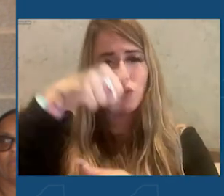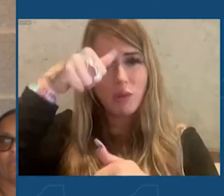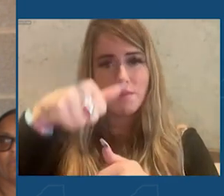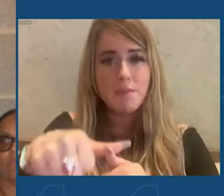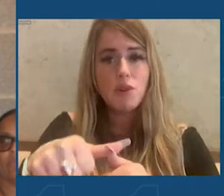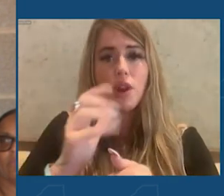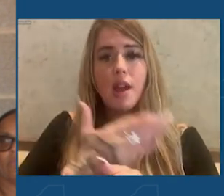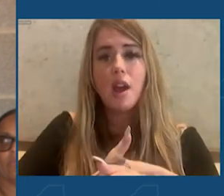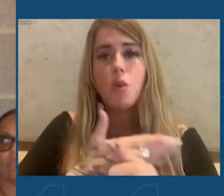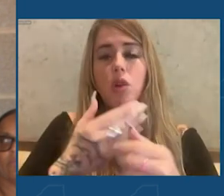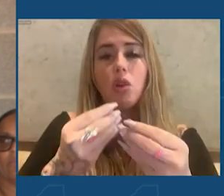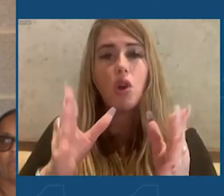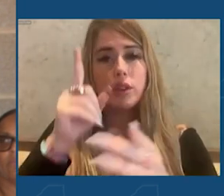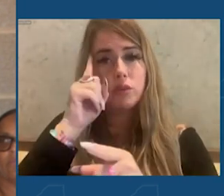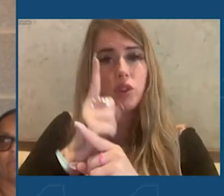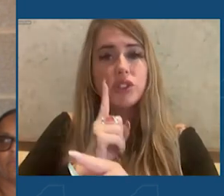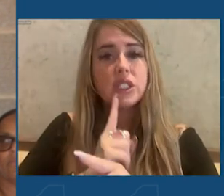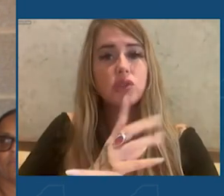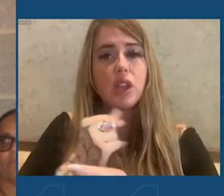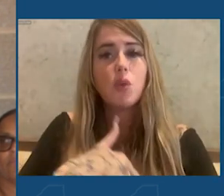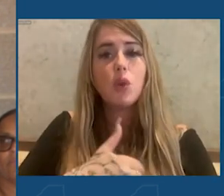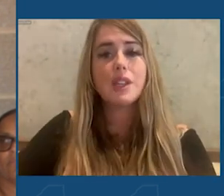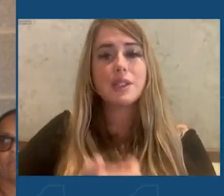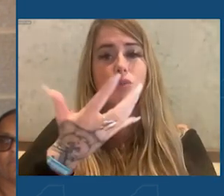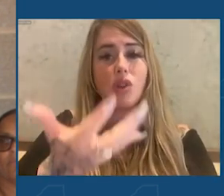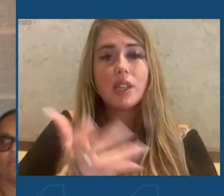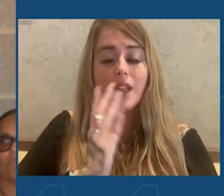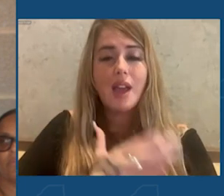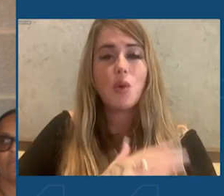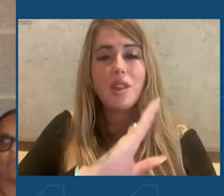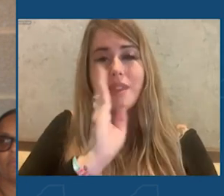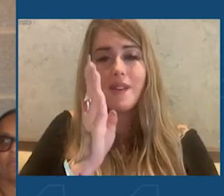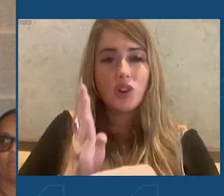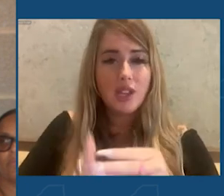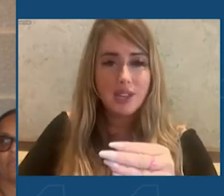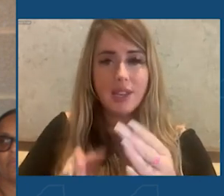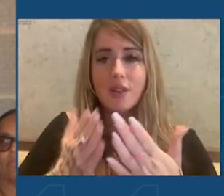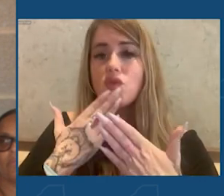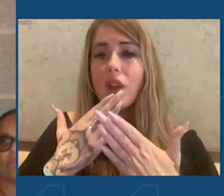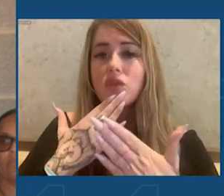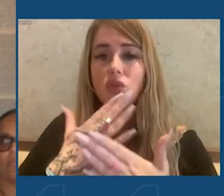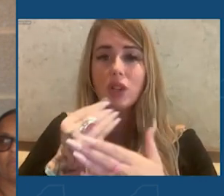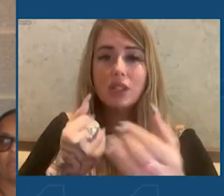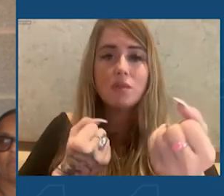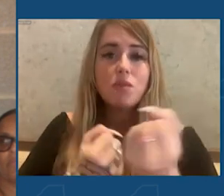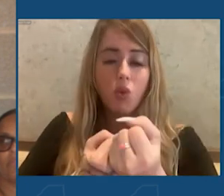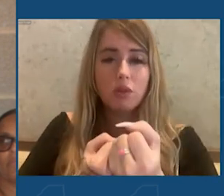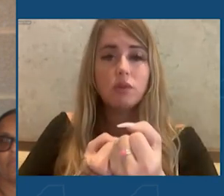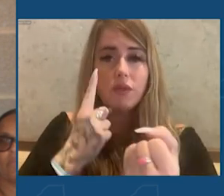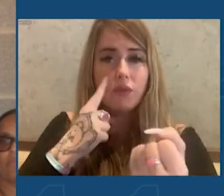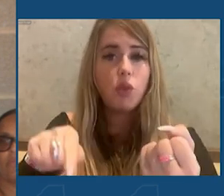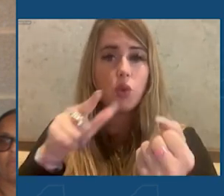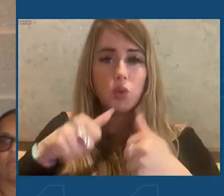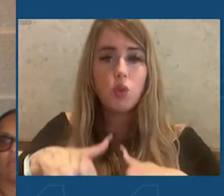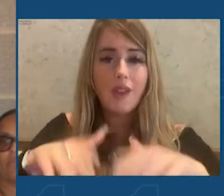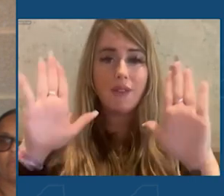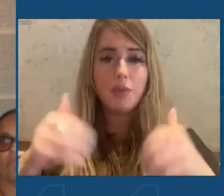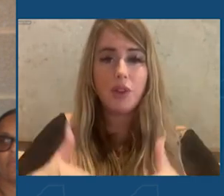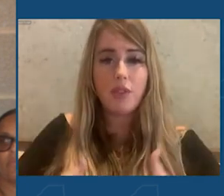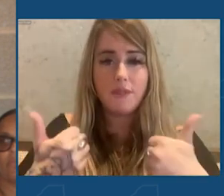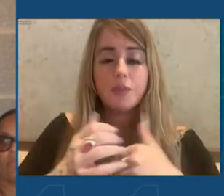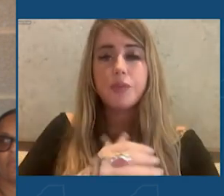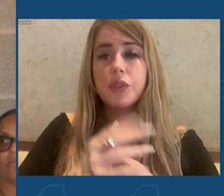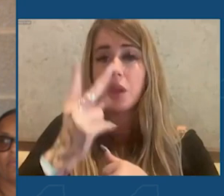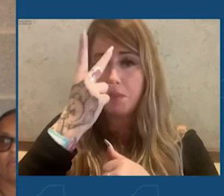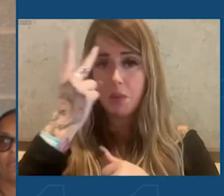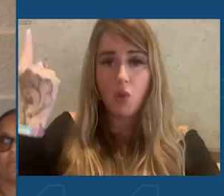brothers and sisters and express our never-ending gratitude and support to those they left behind. Memorial Day